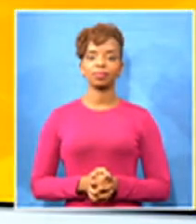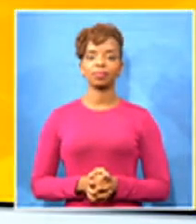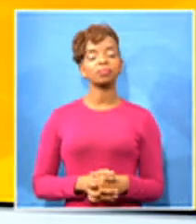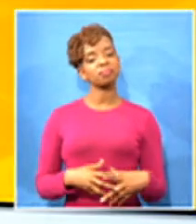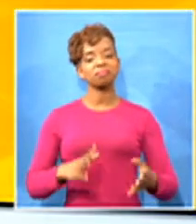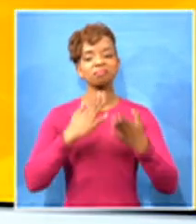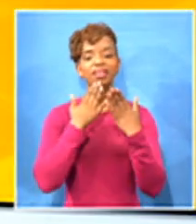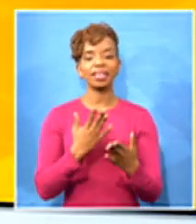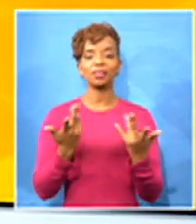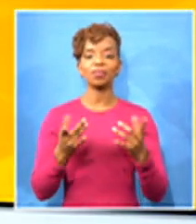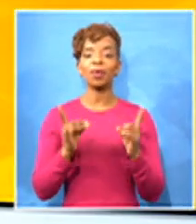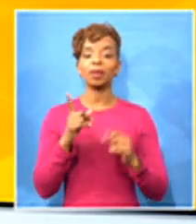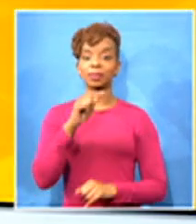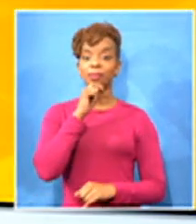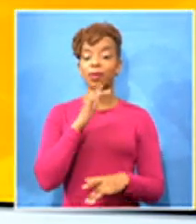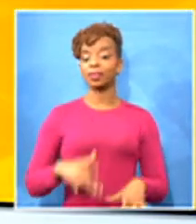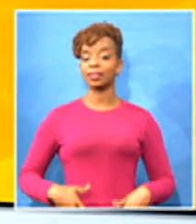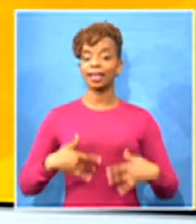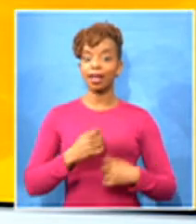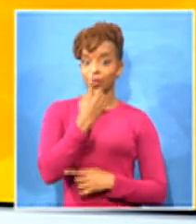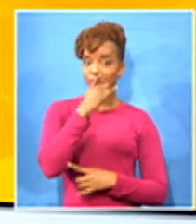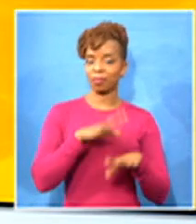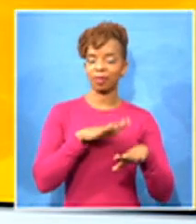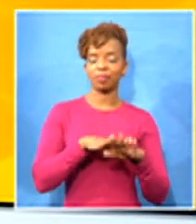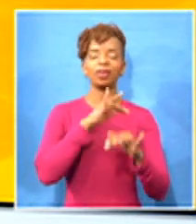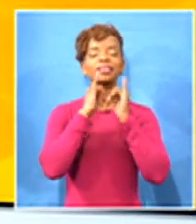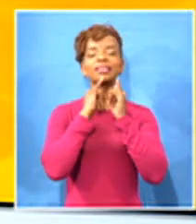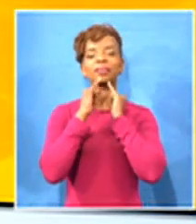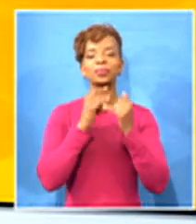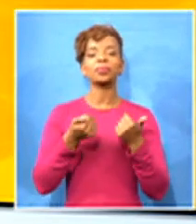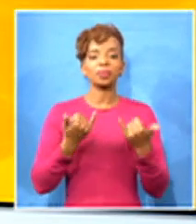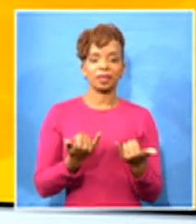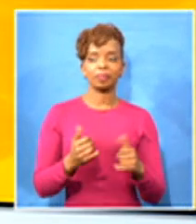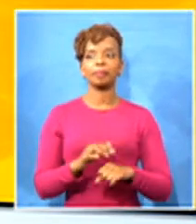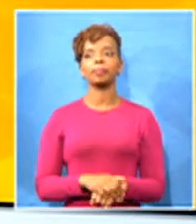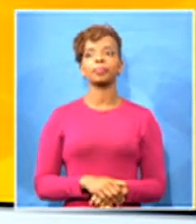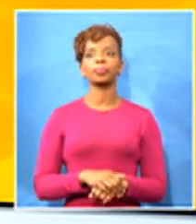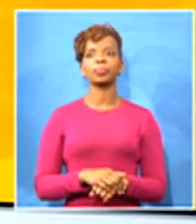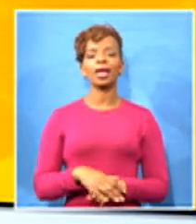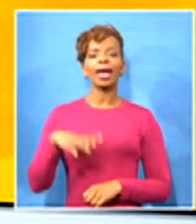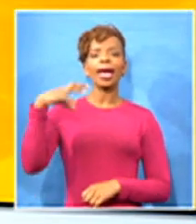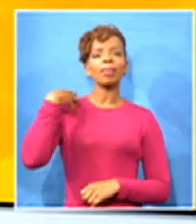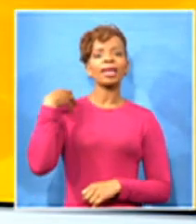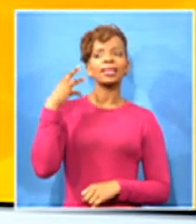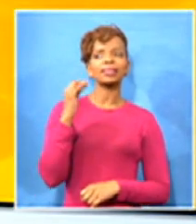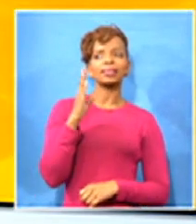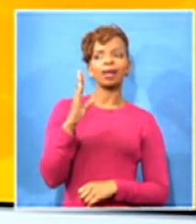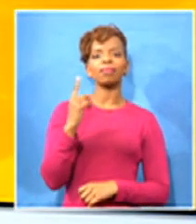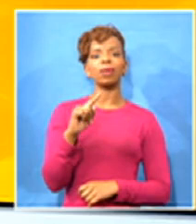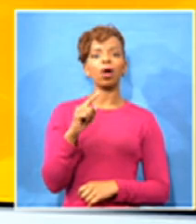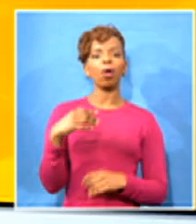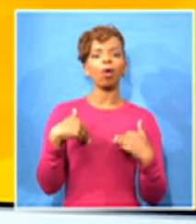Well, thanks for being with us here on Morning Live. One more interview to squeeze in now. Echoing Health Minister Dr. Zweli Mkhize's call for children